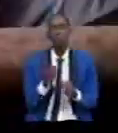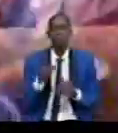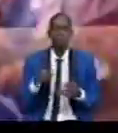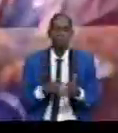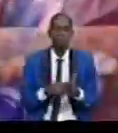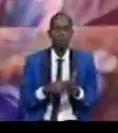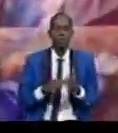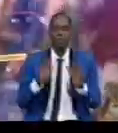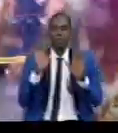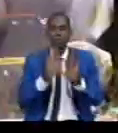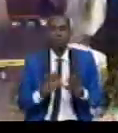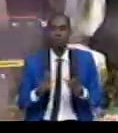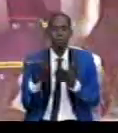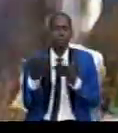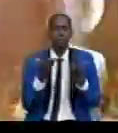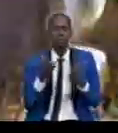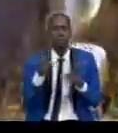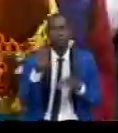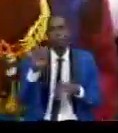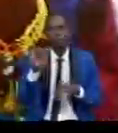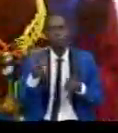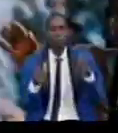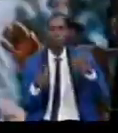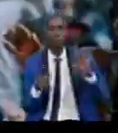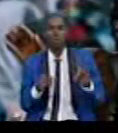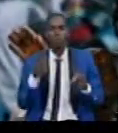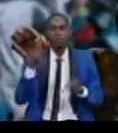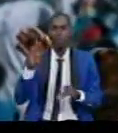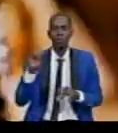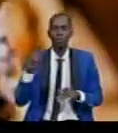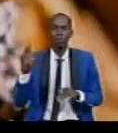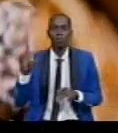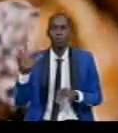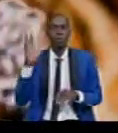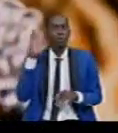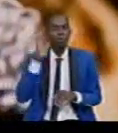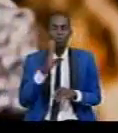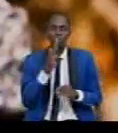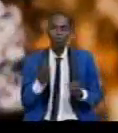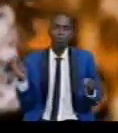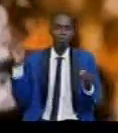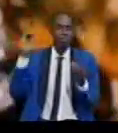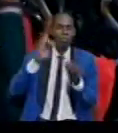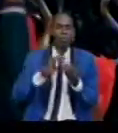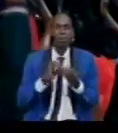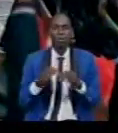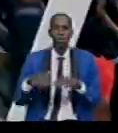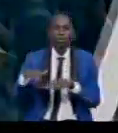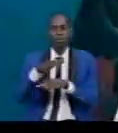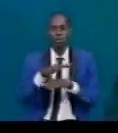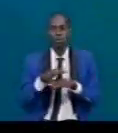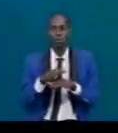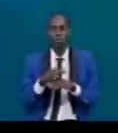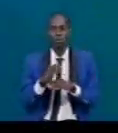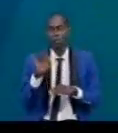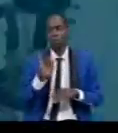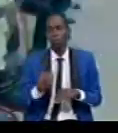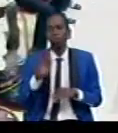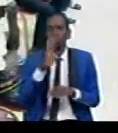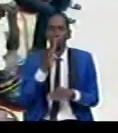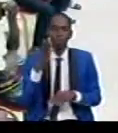service, May 28th, 2023, will be extraordinary. Be there. Don't be